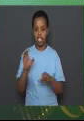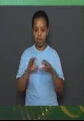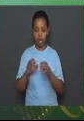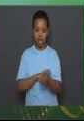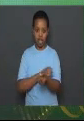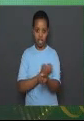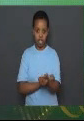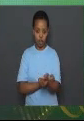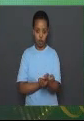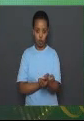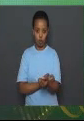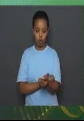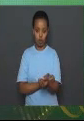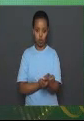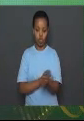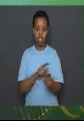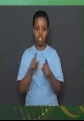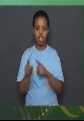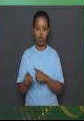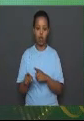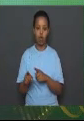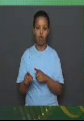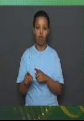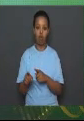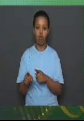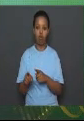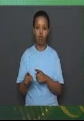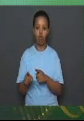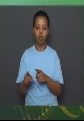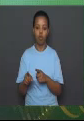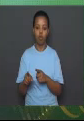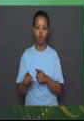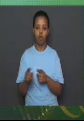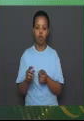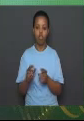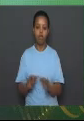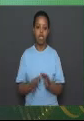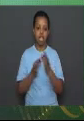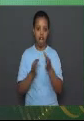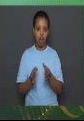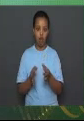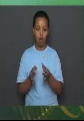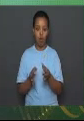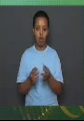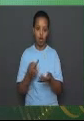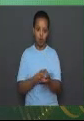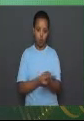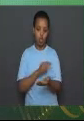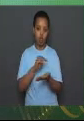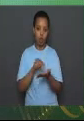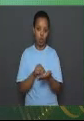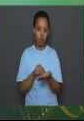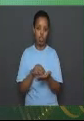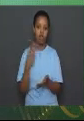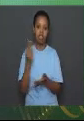chemical energy is transferred and used to produce glucose